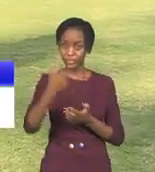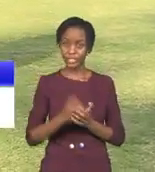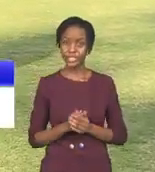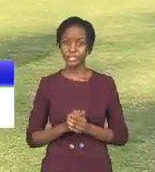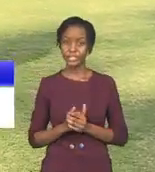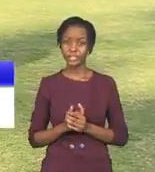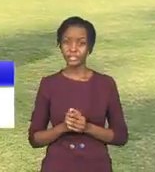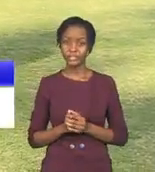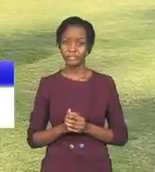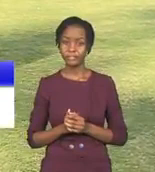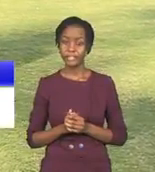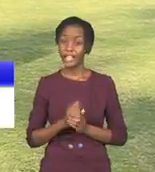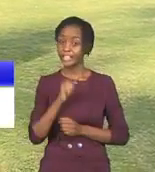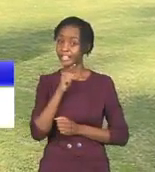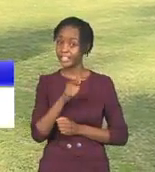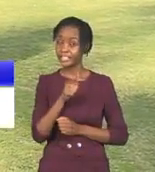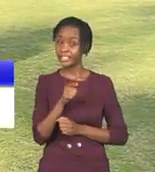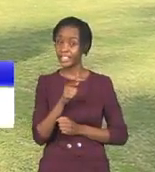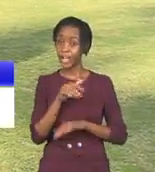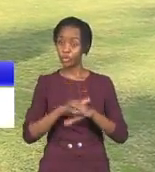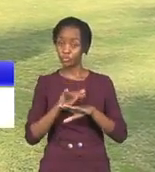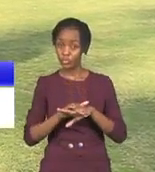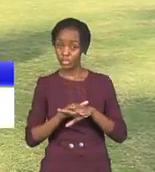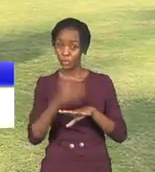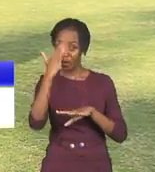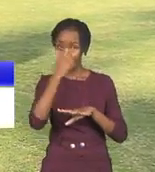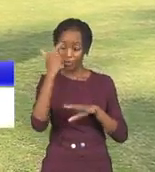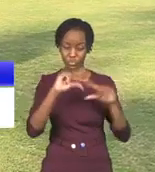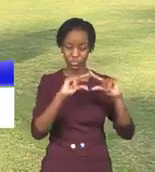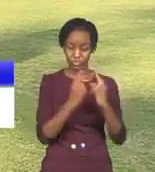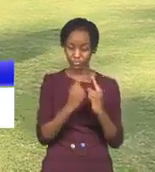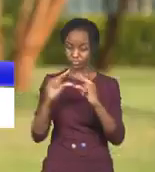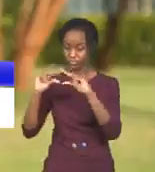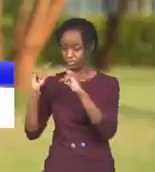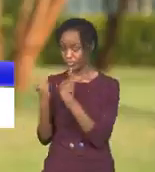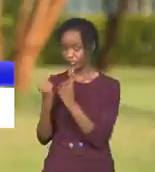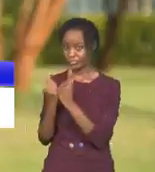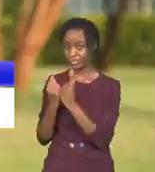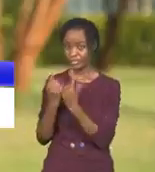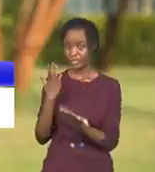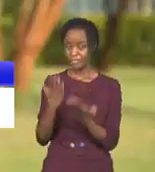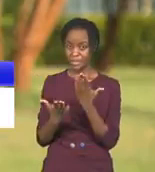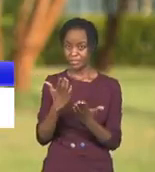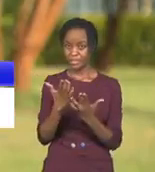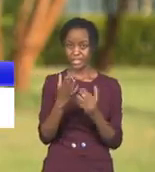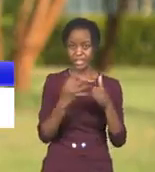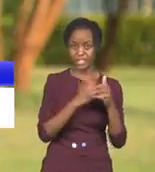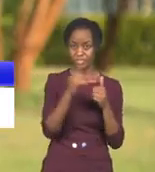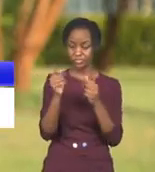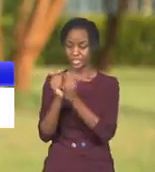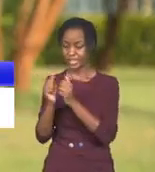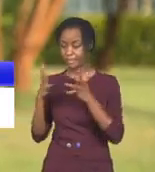it affordable by putting people in a group. So we put guys in a group of a maximum of between 8 and 10